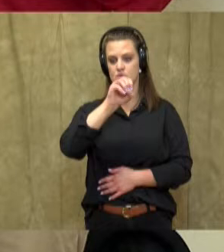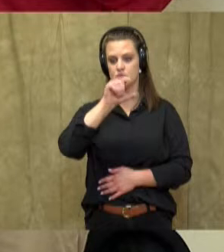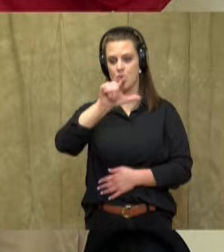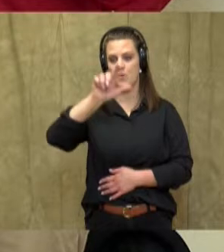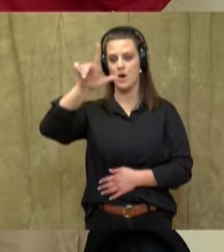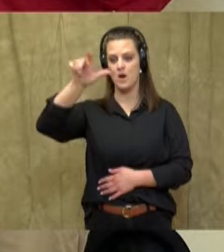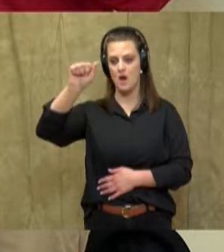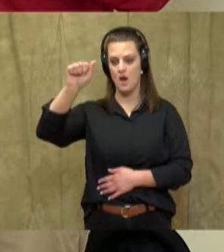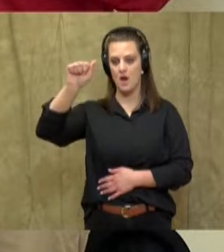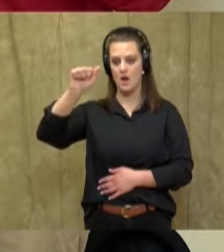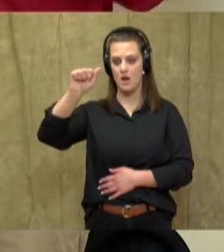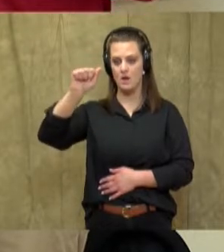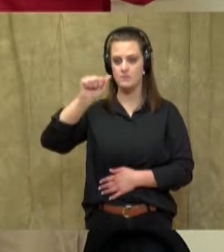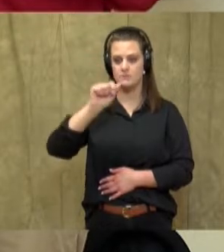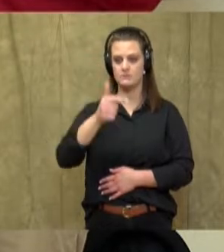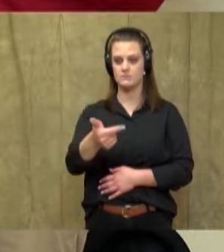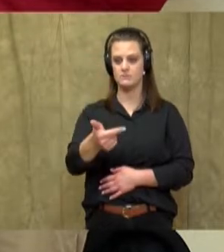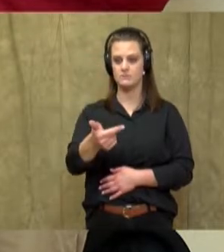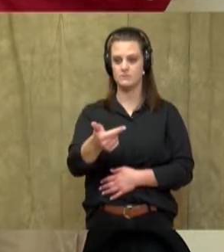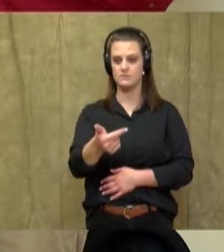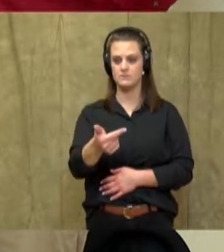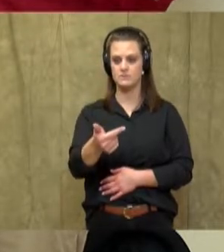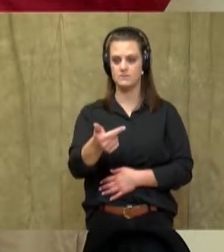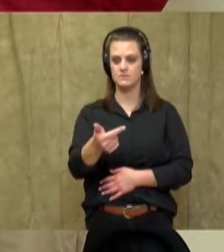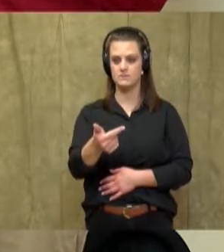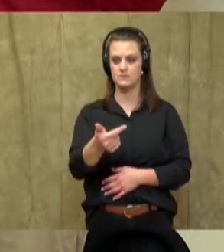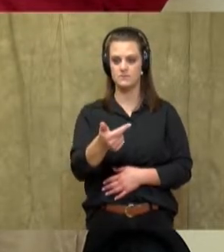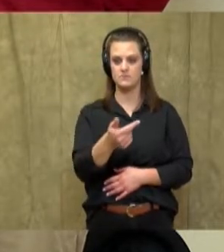Mi, so, la.